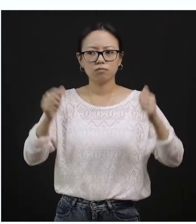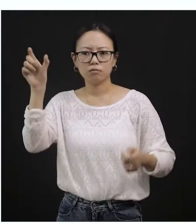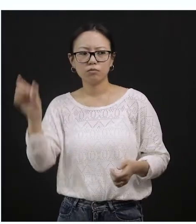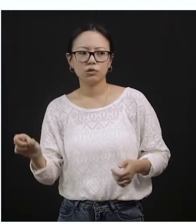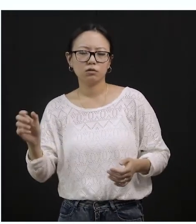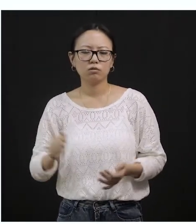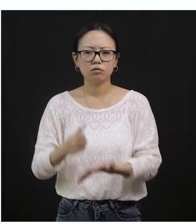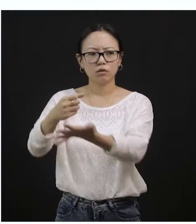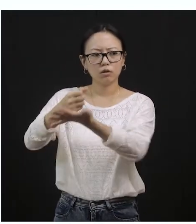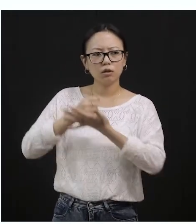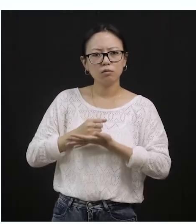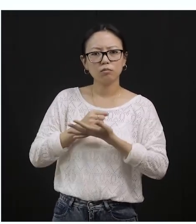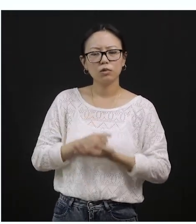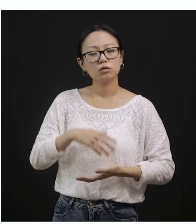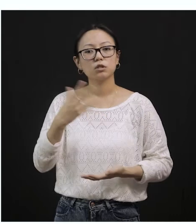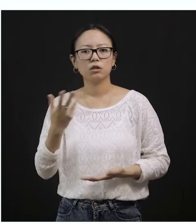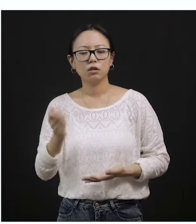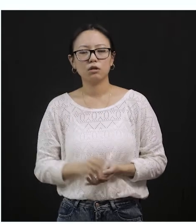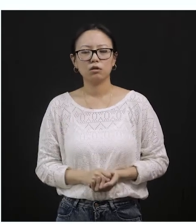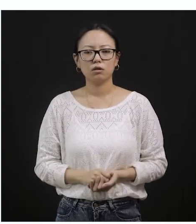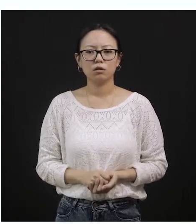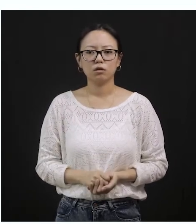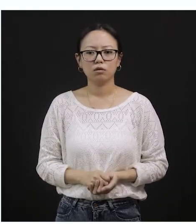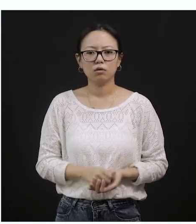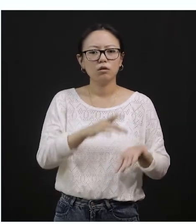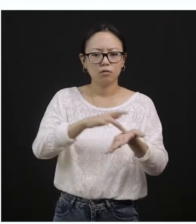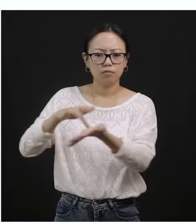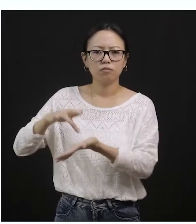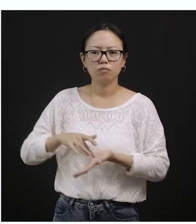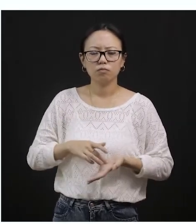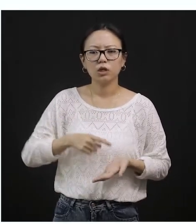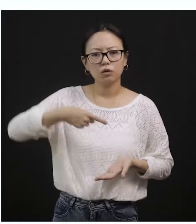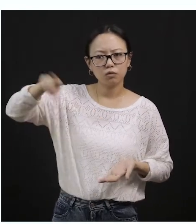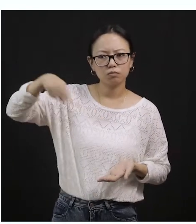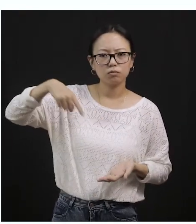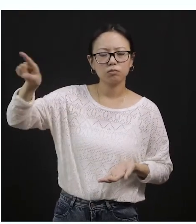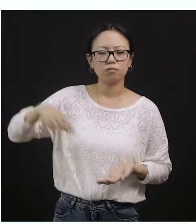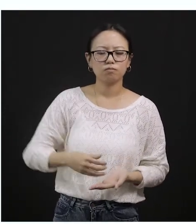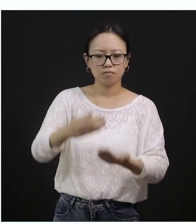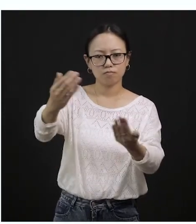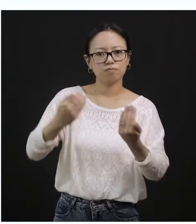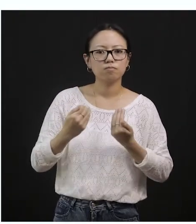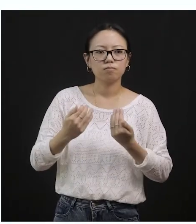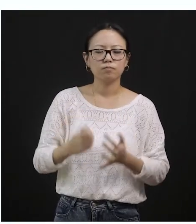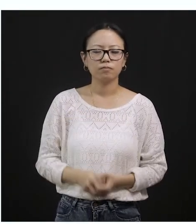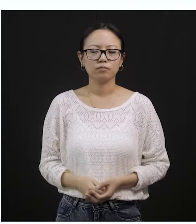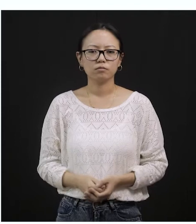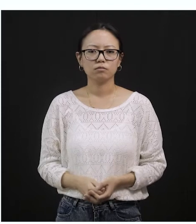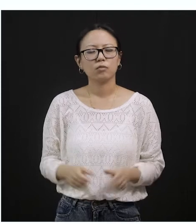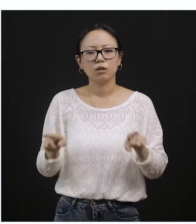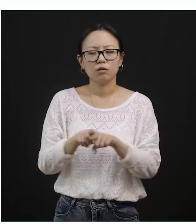They helps us to, have a safety travels. Clear? For example, see, you are going on a